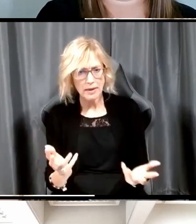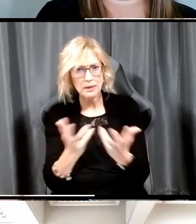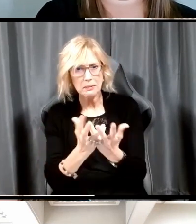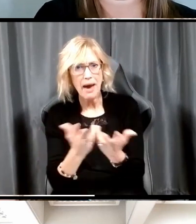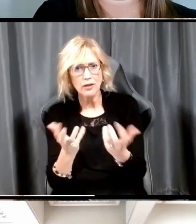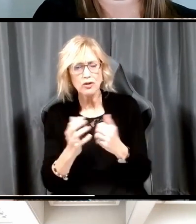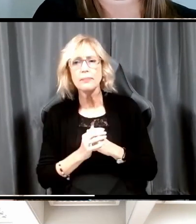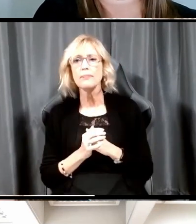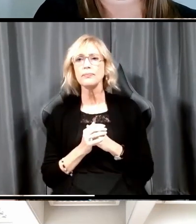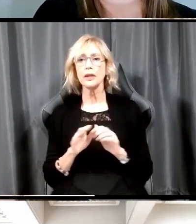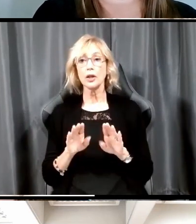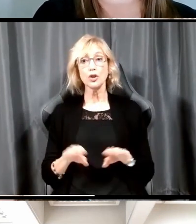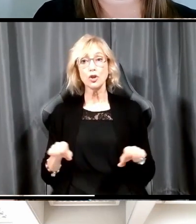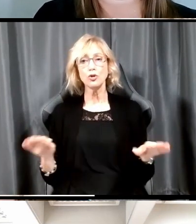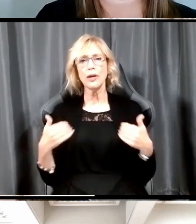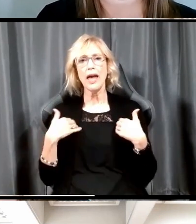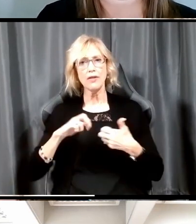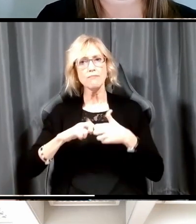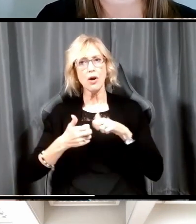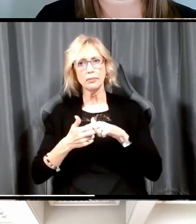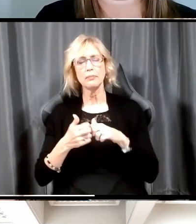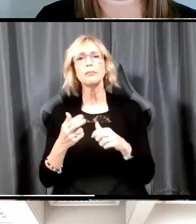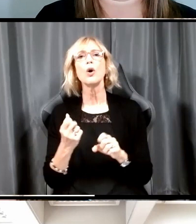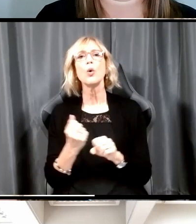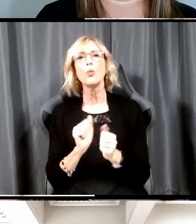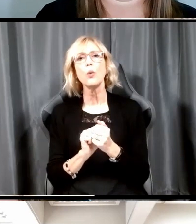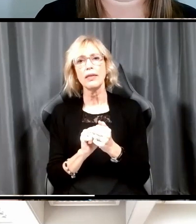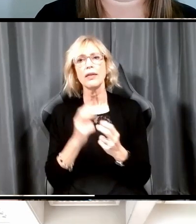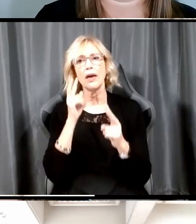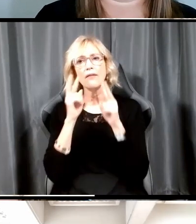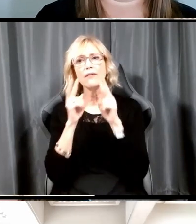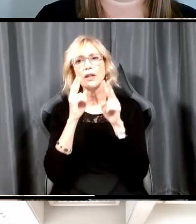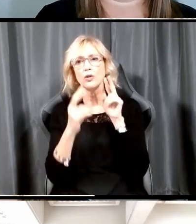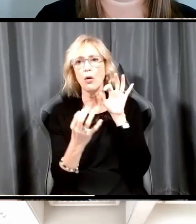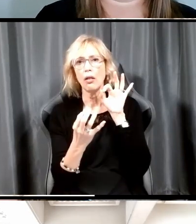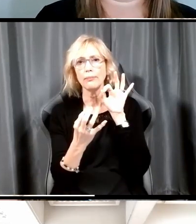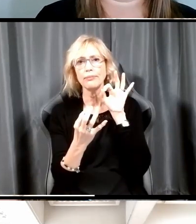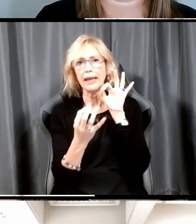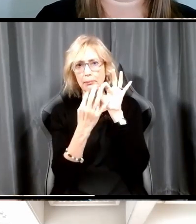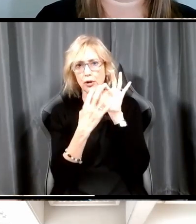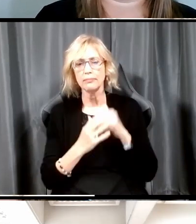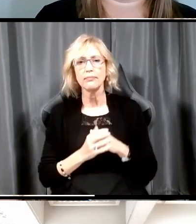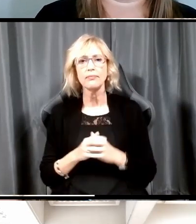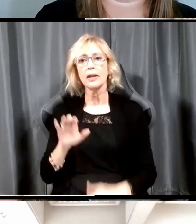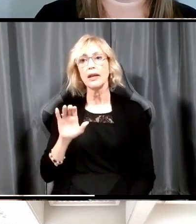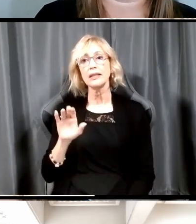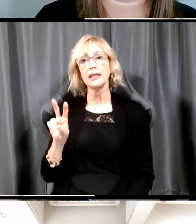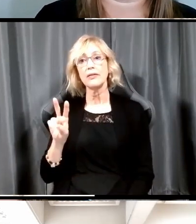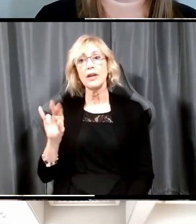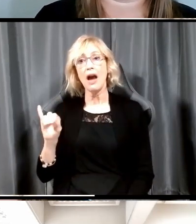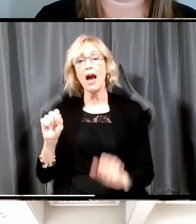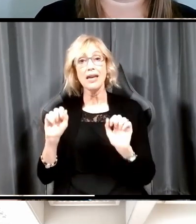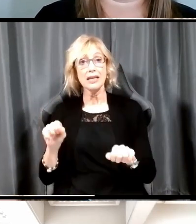that. So children have difficulty using visual input that they are receiving. CVI does get better. It can